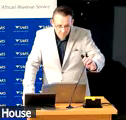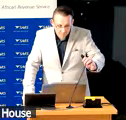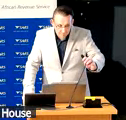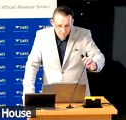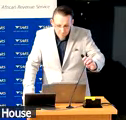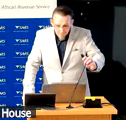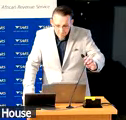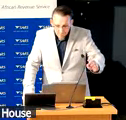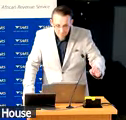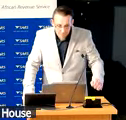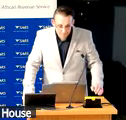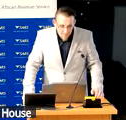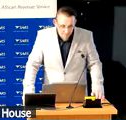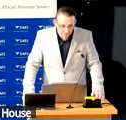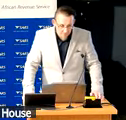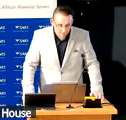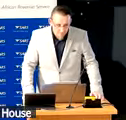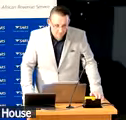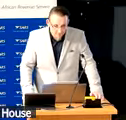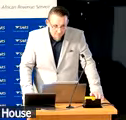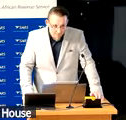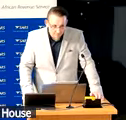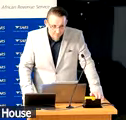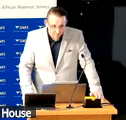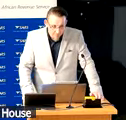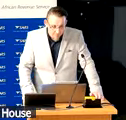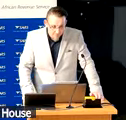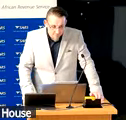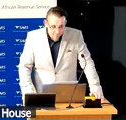Your tax matters.